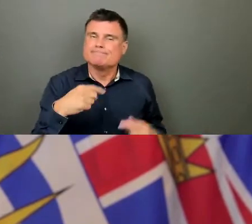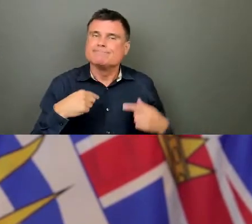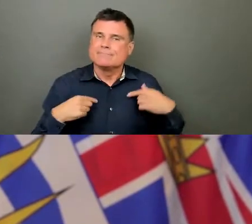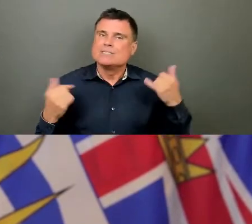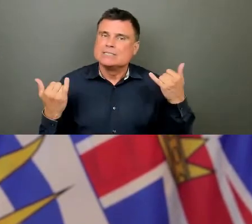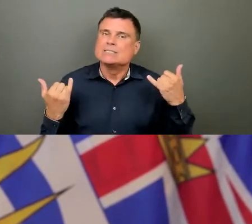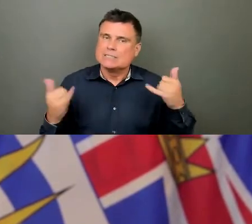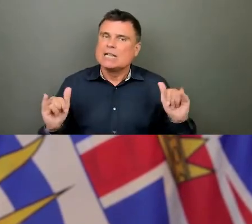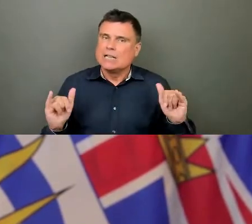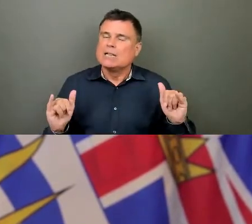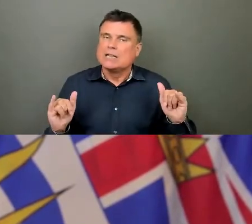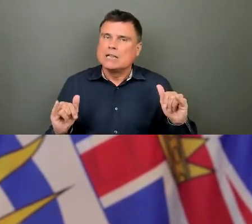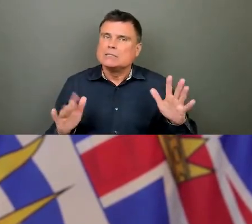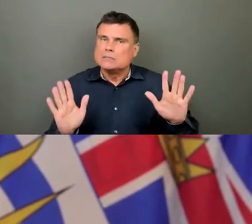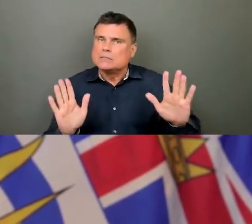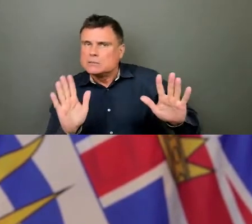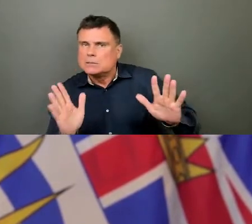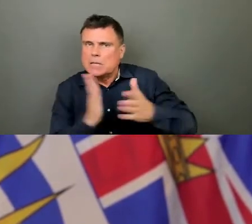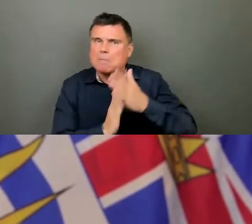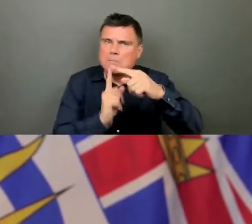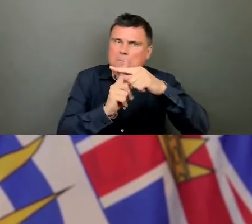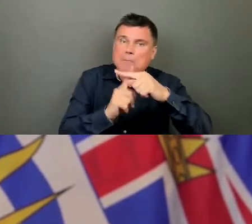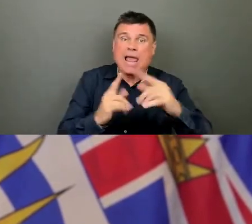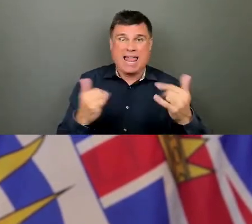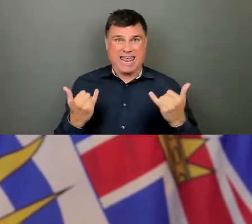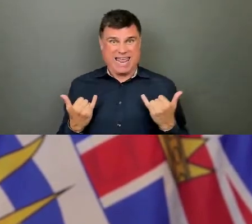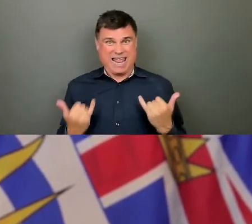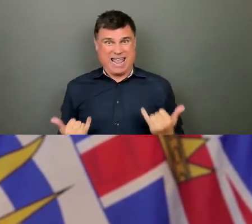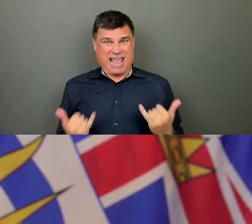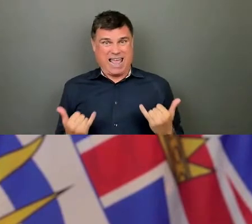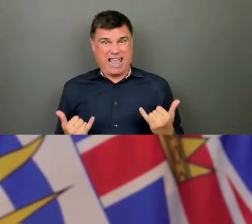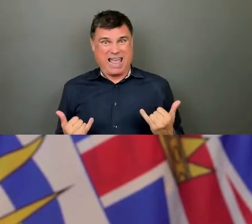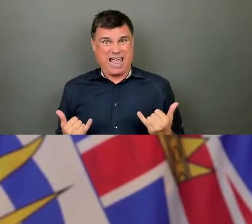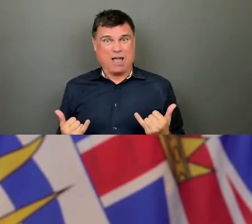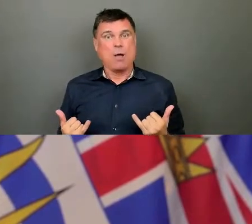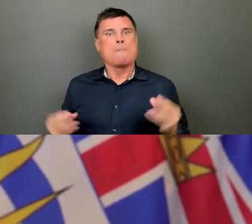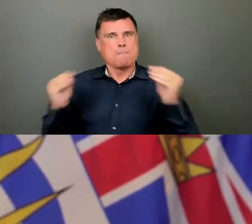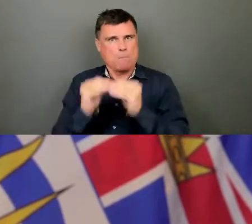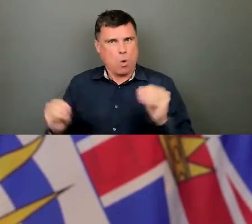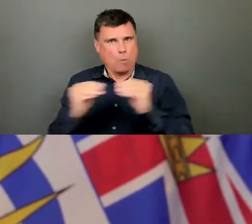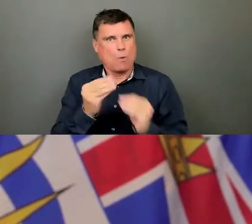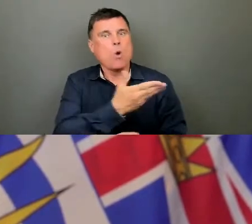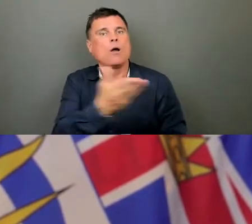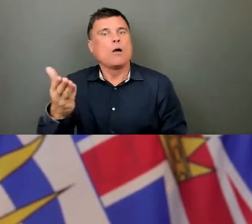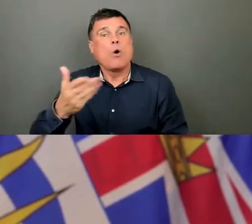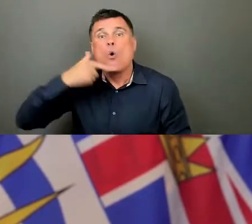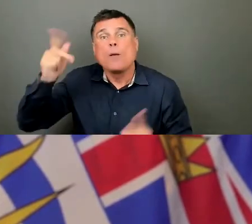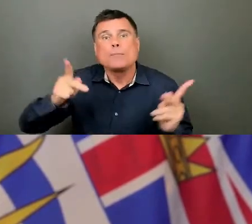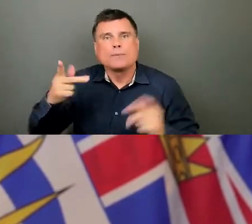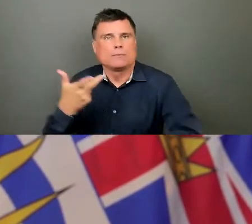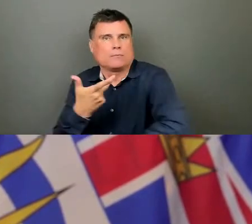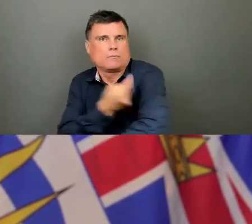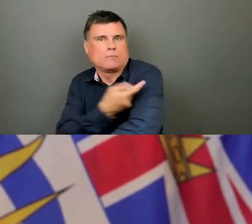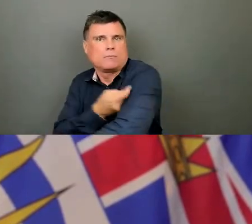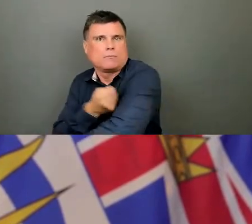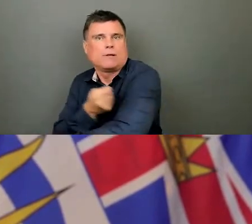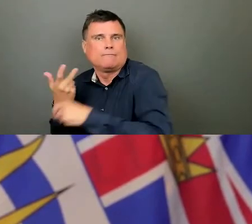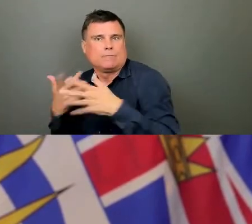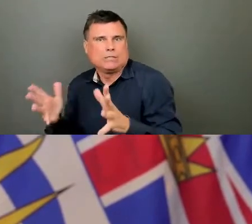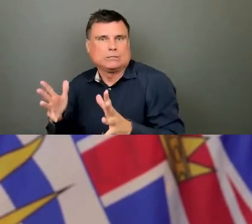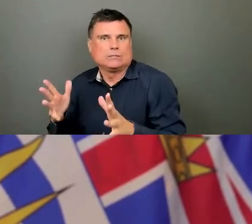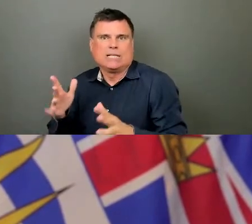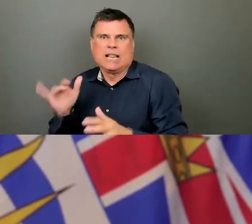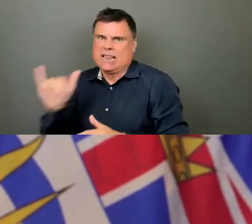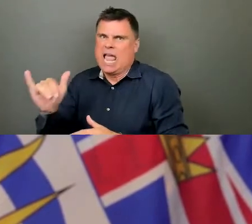that we're seeing very high immunization rates in older people. Older people are more likely to end up in hospital. But as